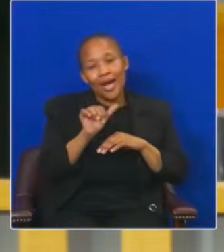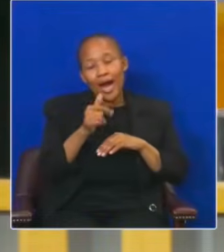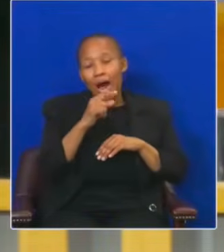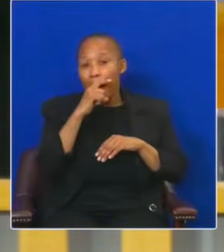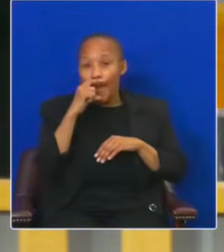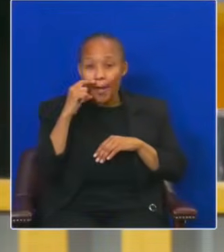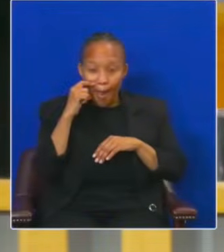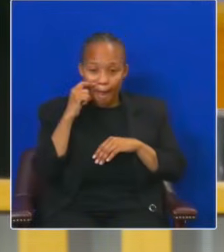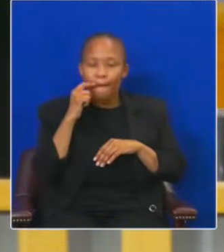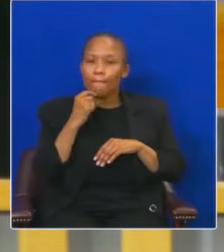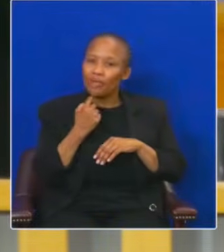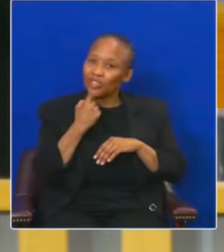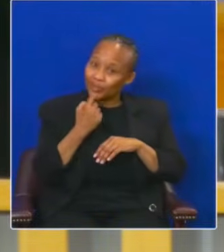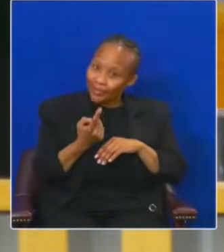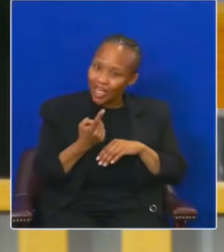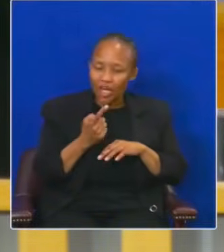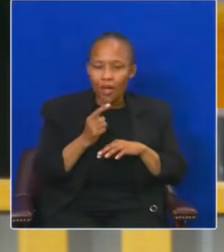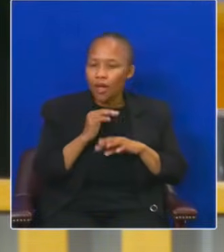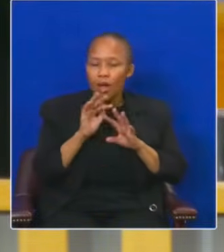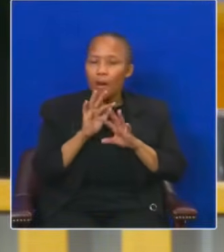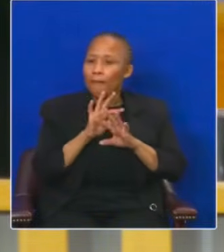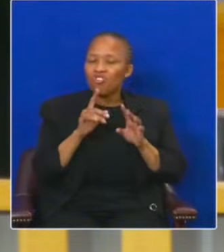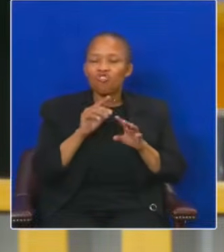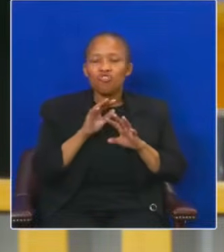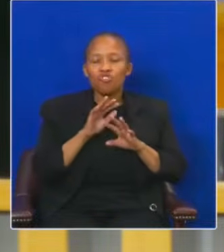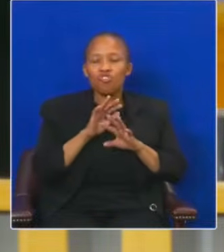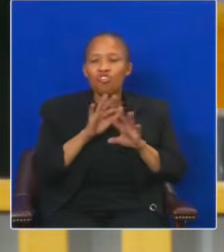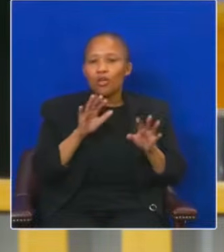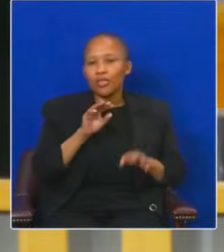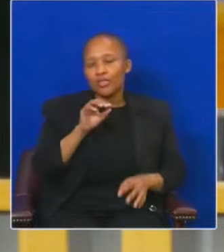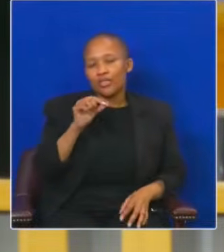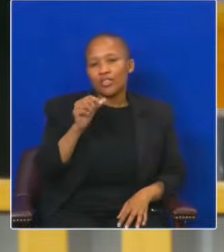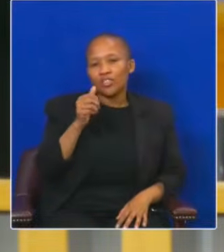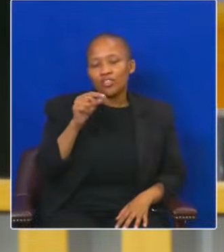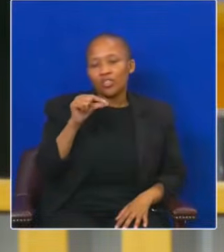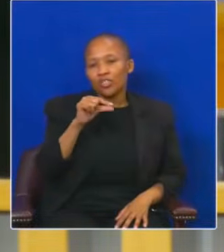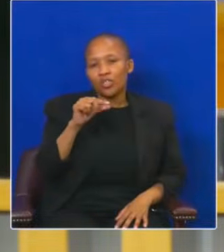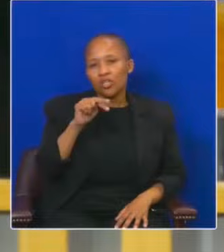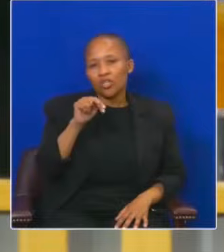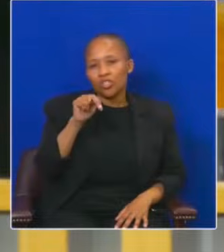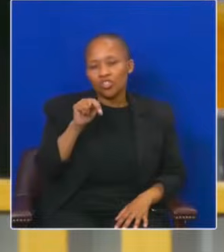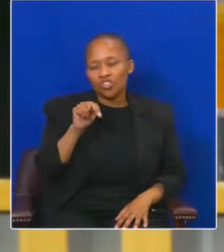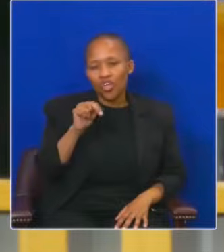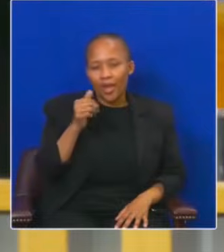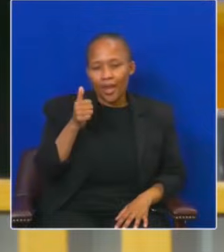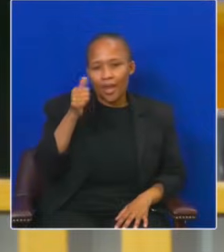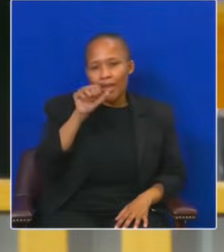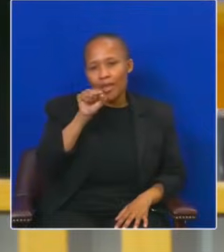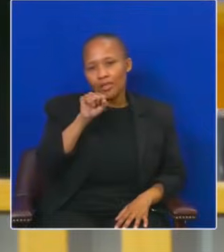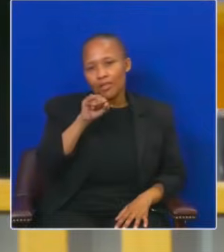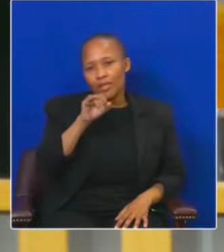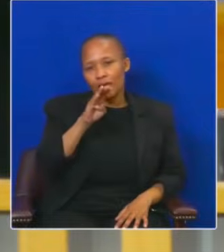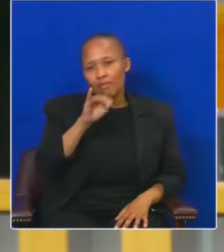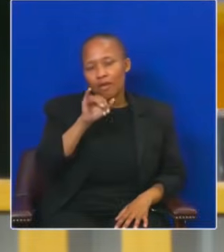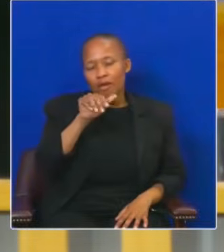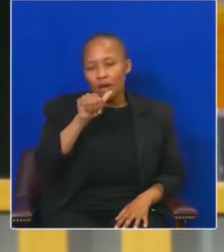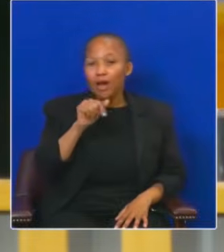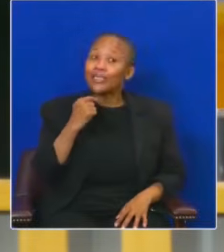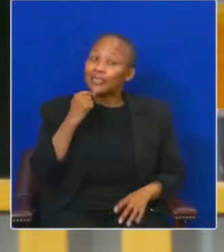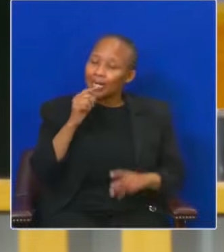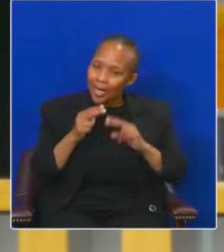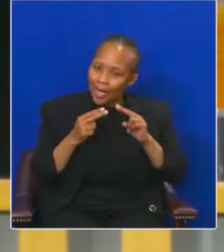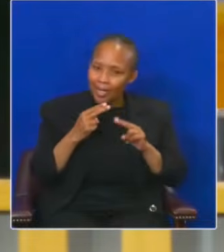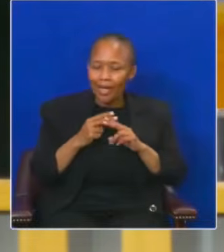on, where you discuss the same topic about him being advised to go and lie about